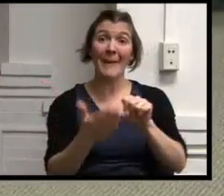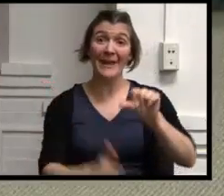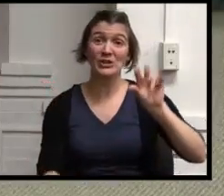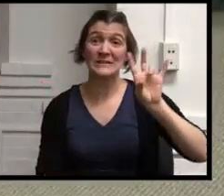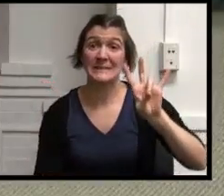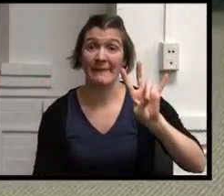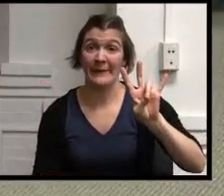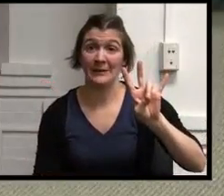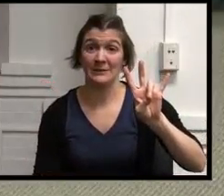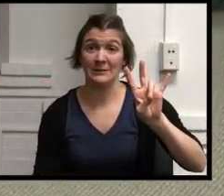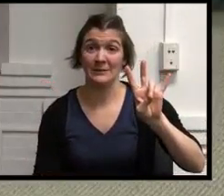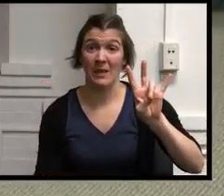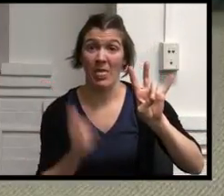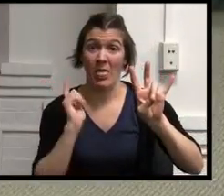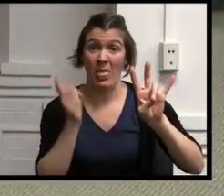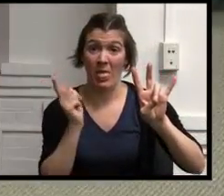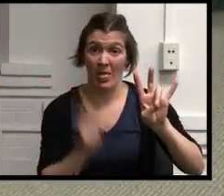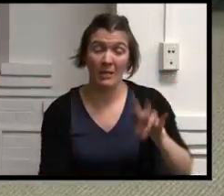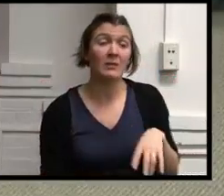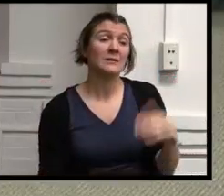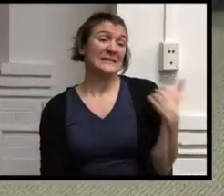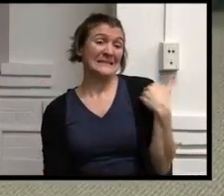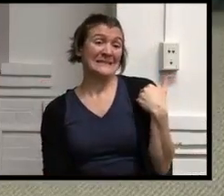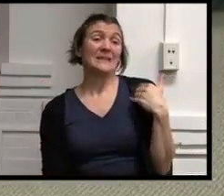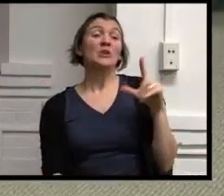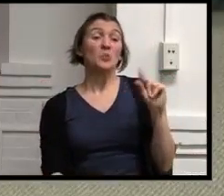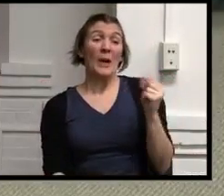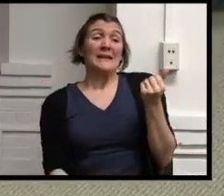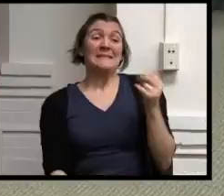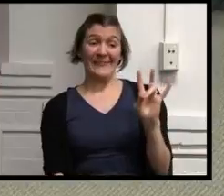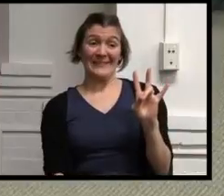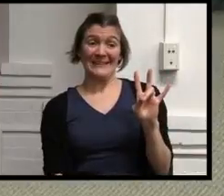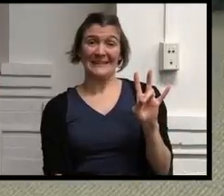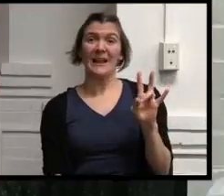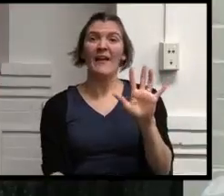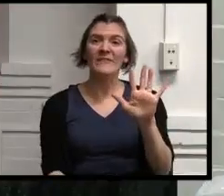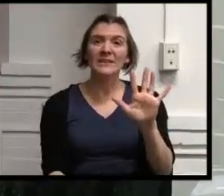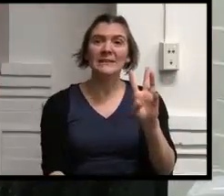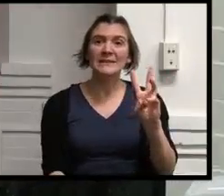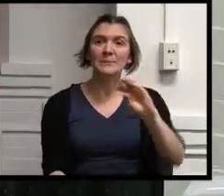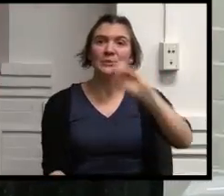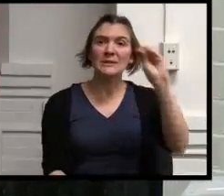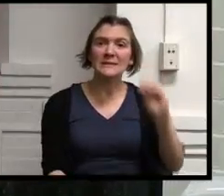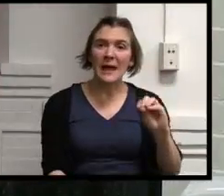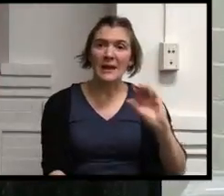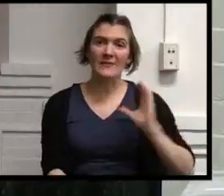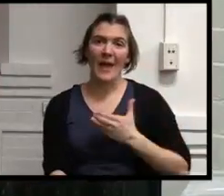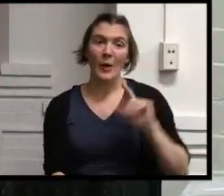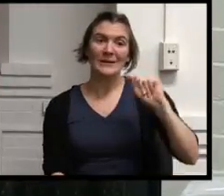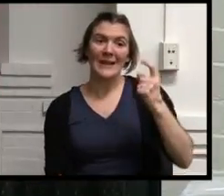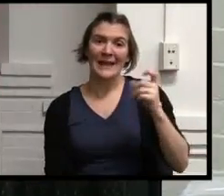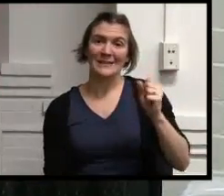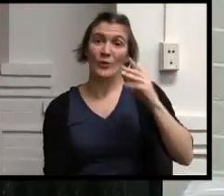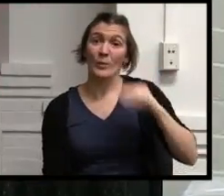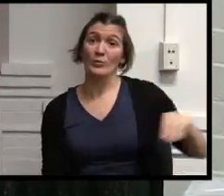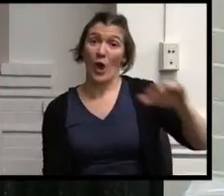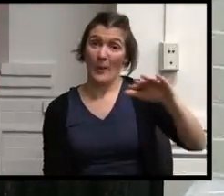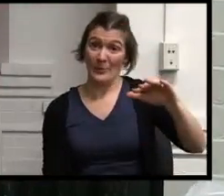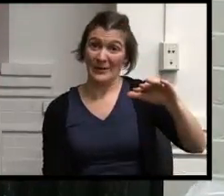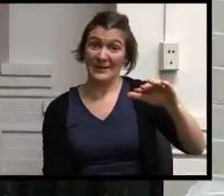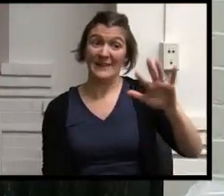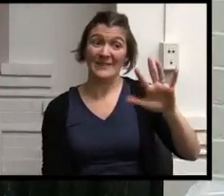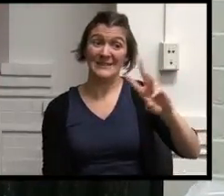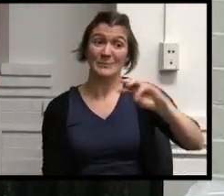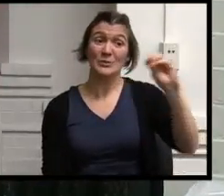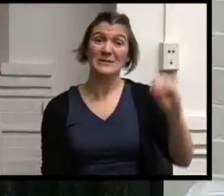7. In fiscal year 2017, 56% of property taxes billed by the town of Brattleboro